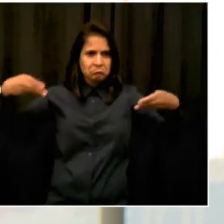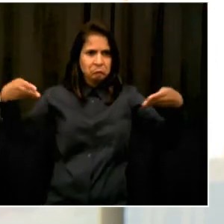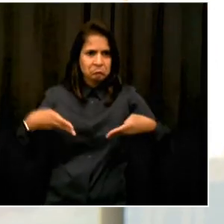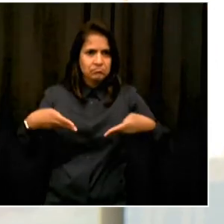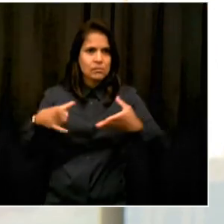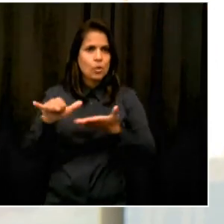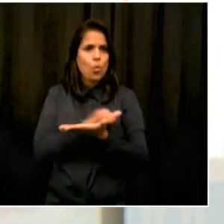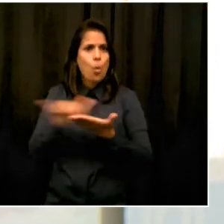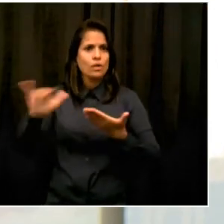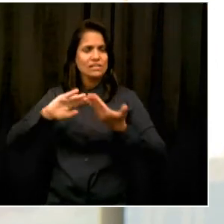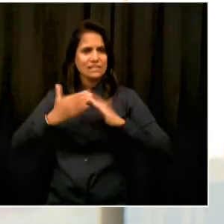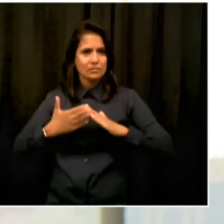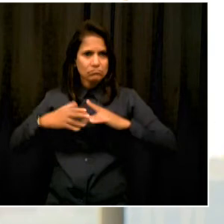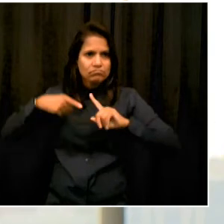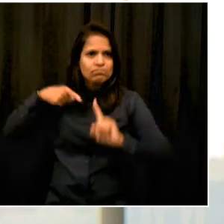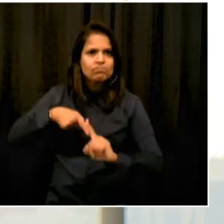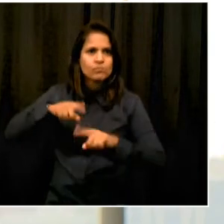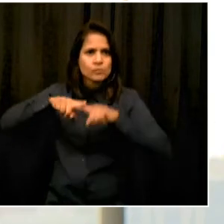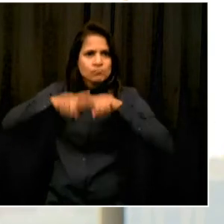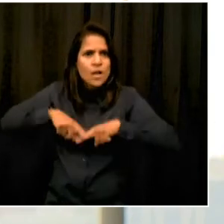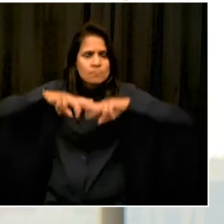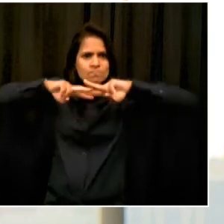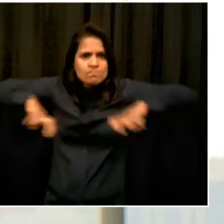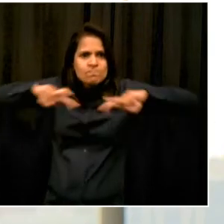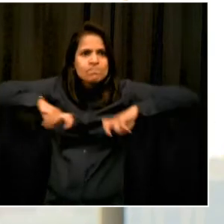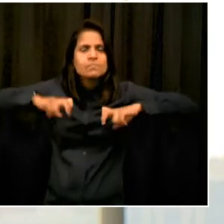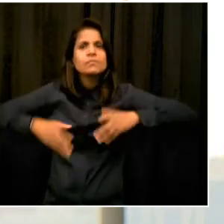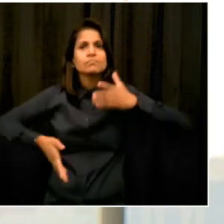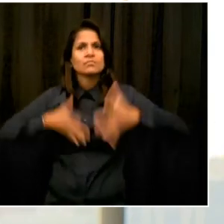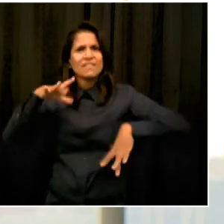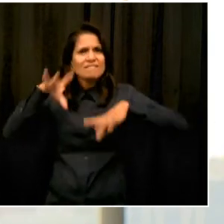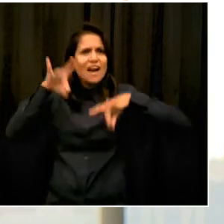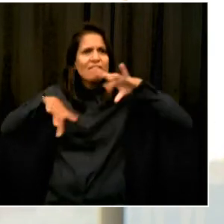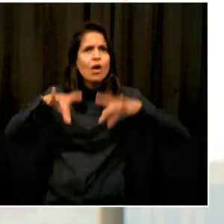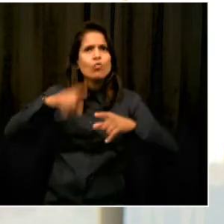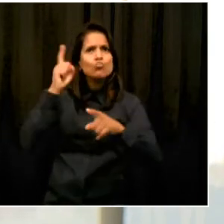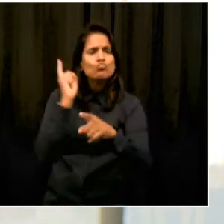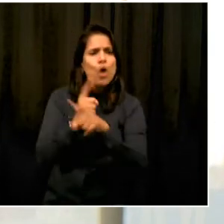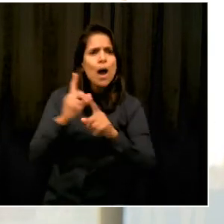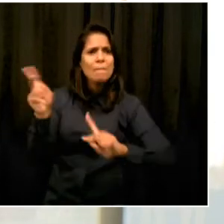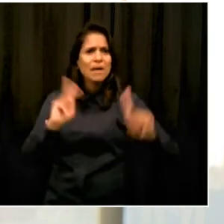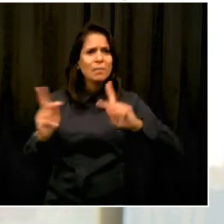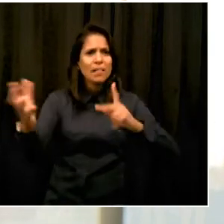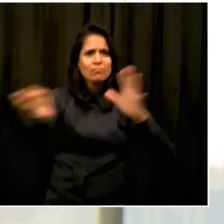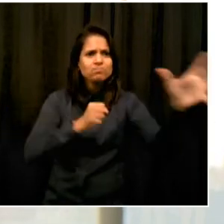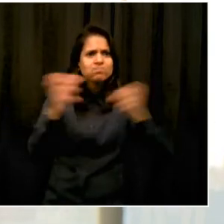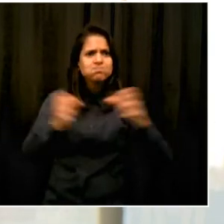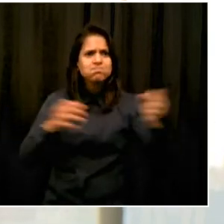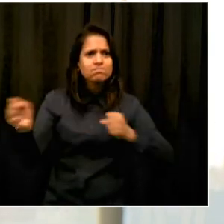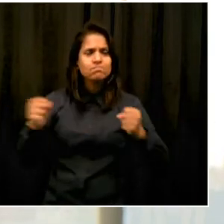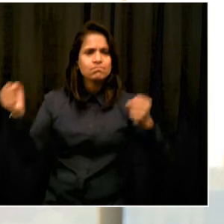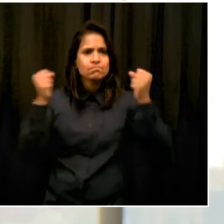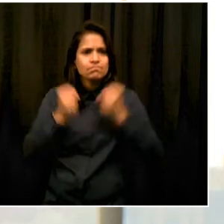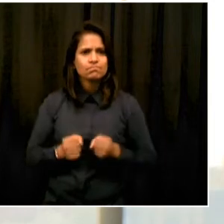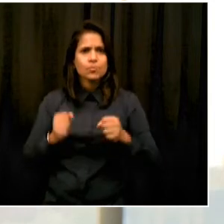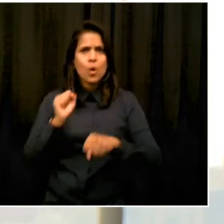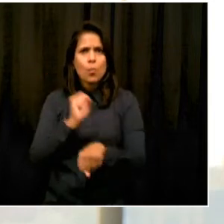Here in New York City, we can serve this nation and this world in a way that no other place can.